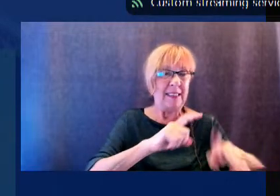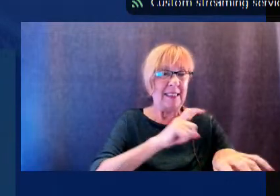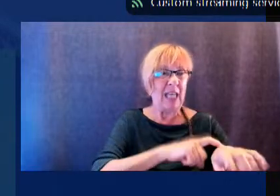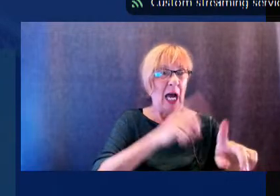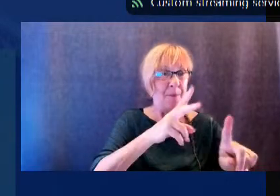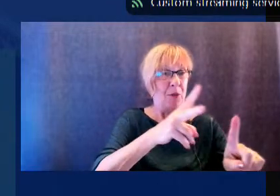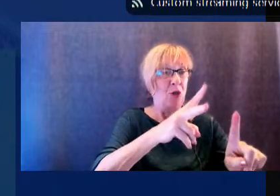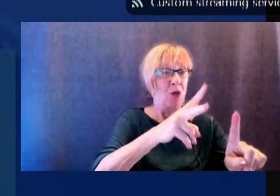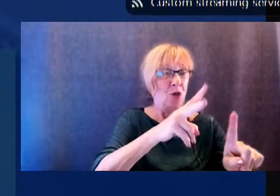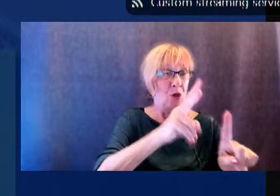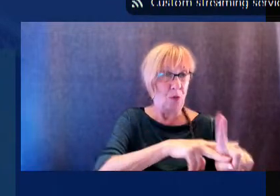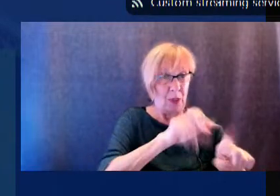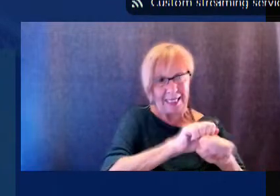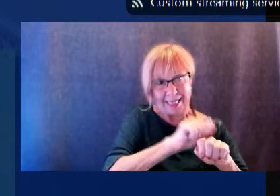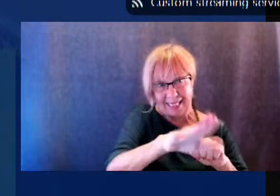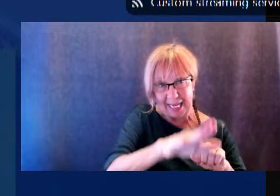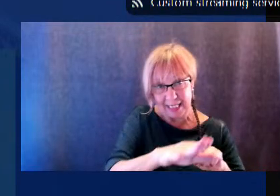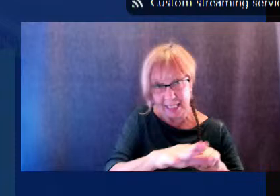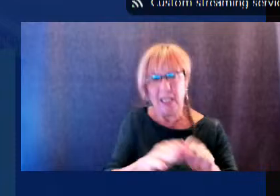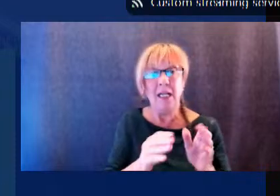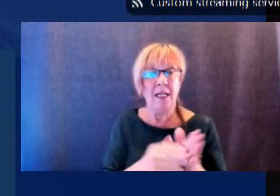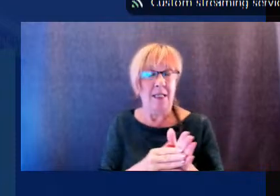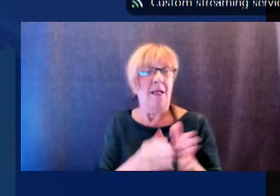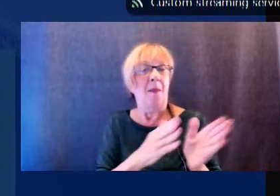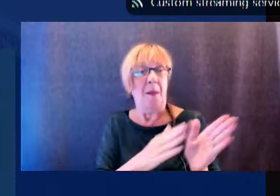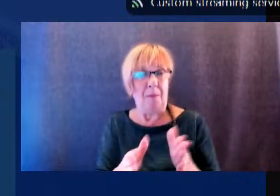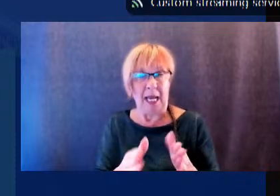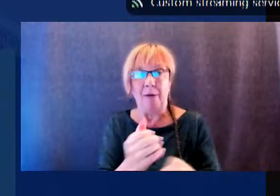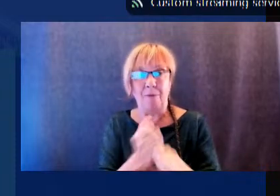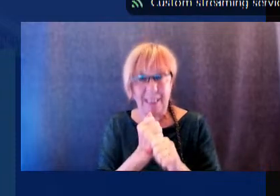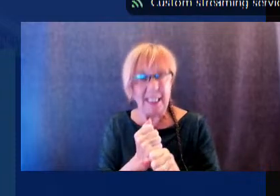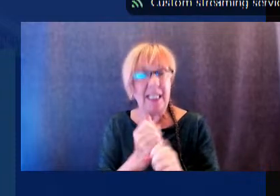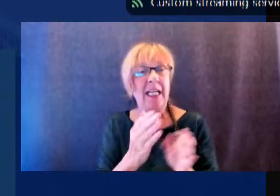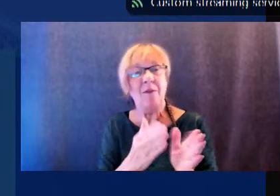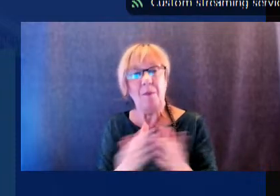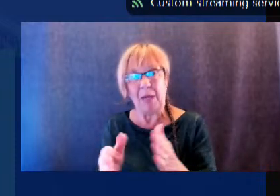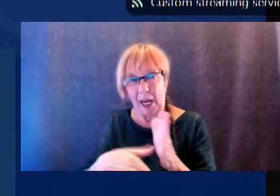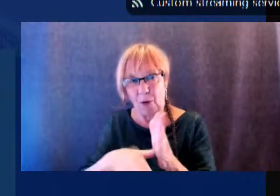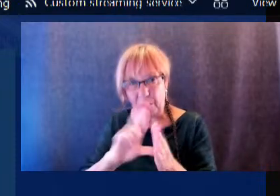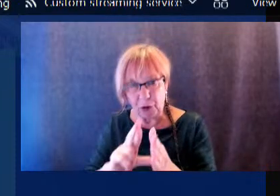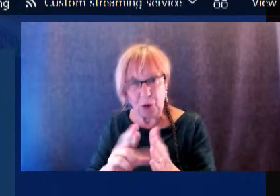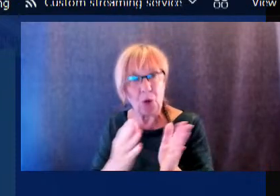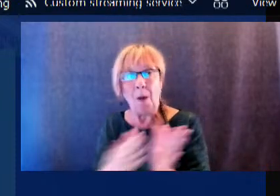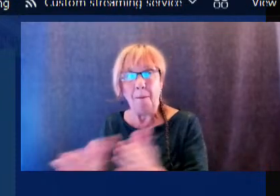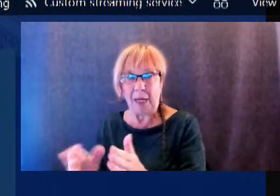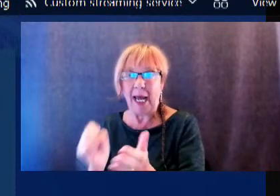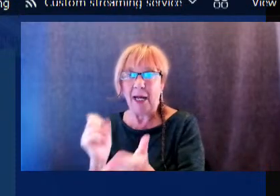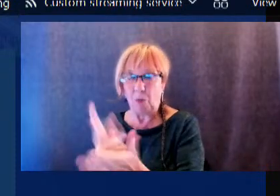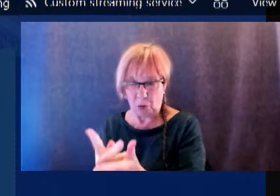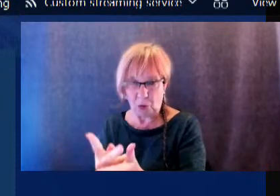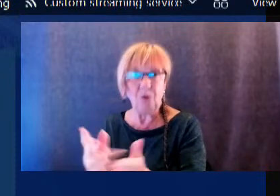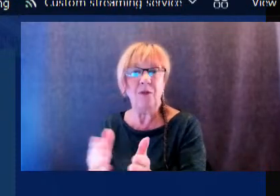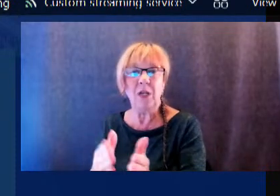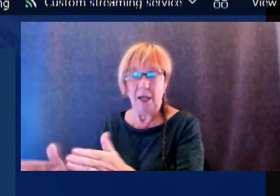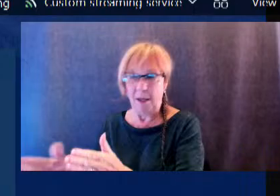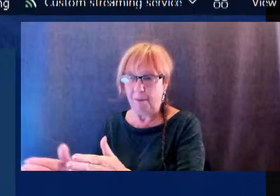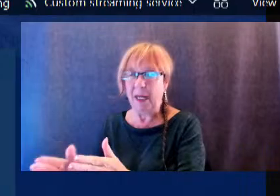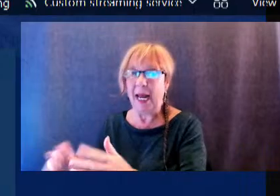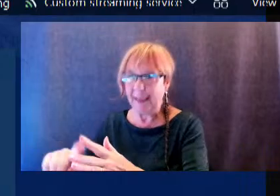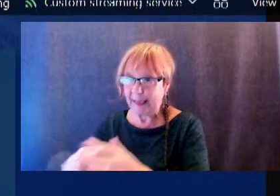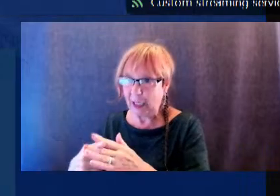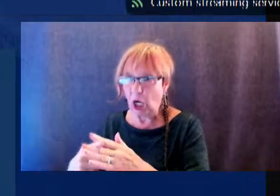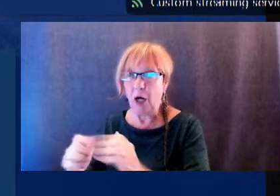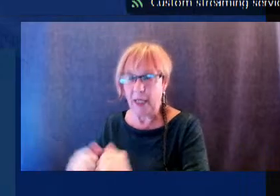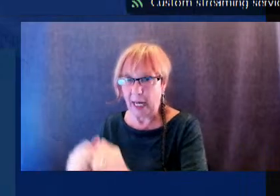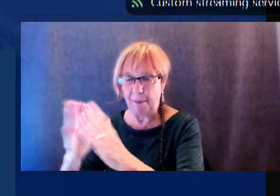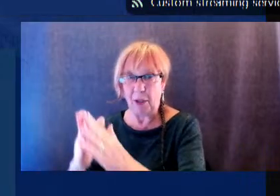are finalizing or revising plans based on comments received. Homeowners are still making decisions, design